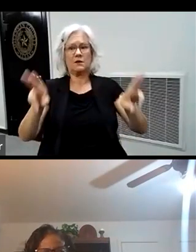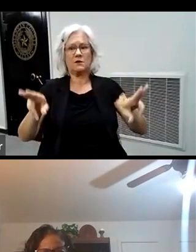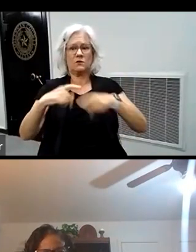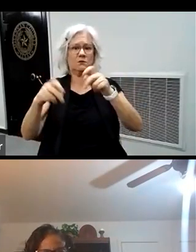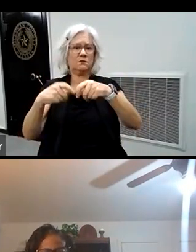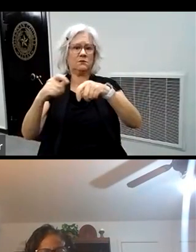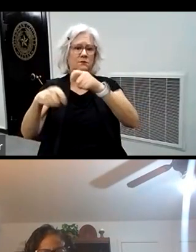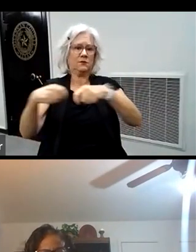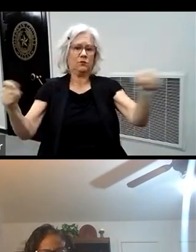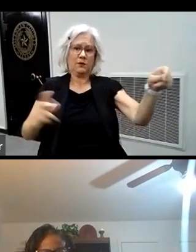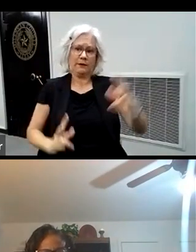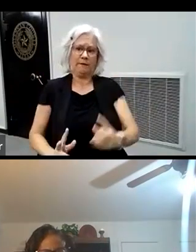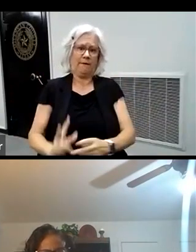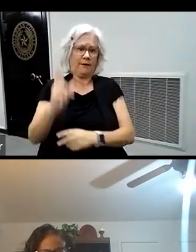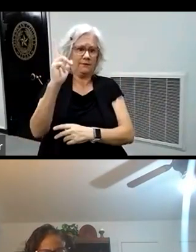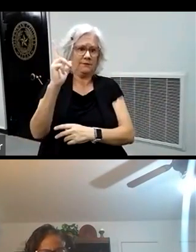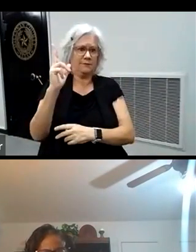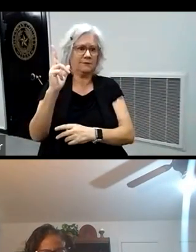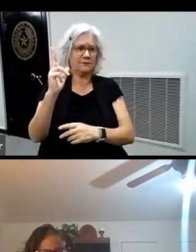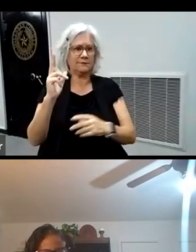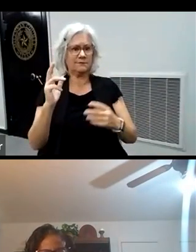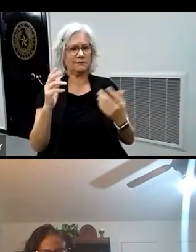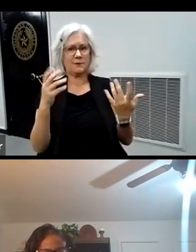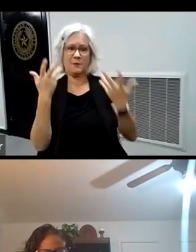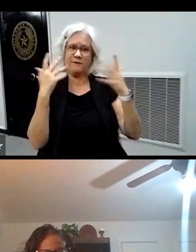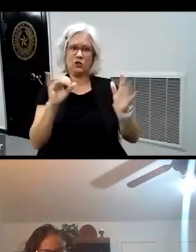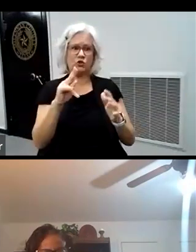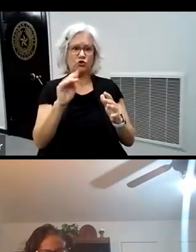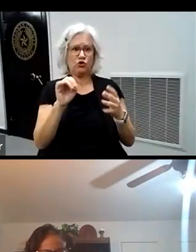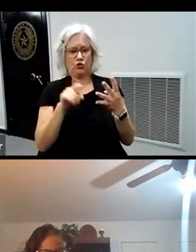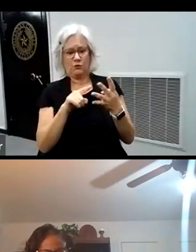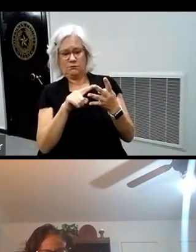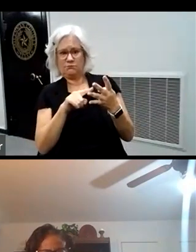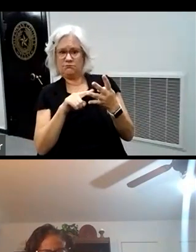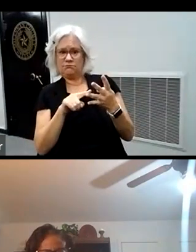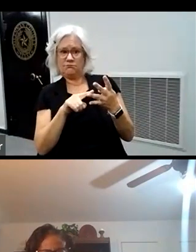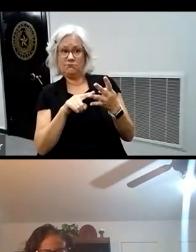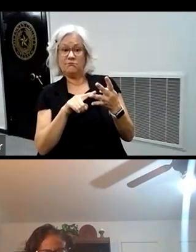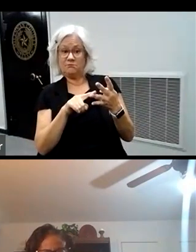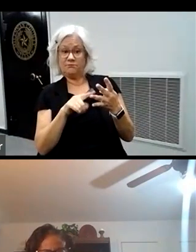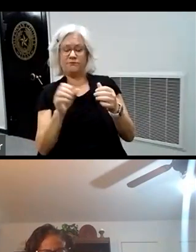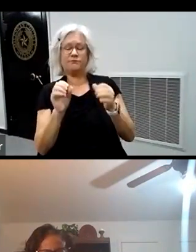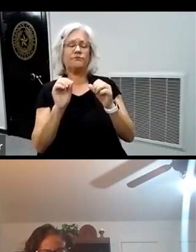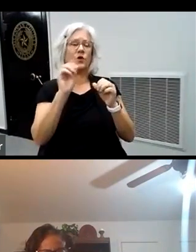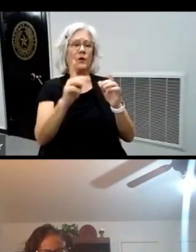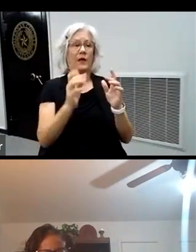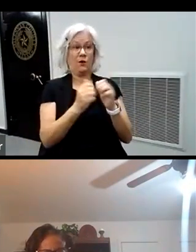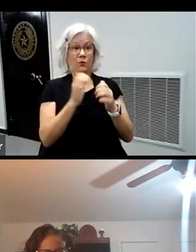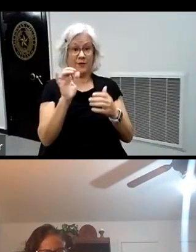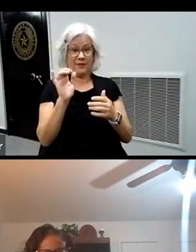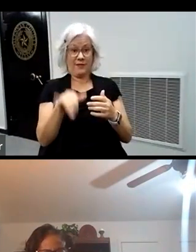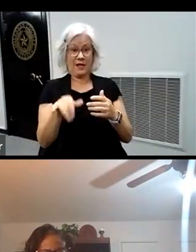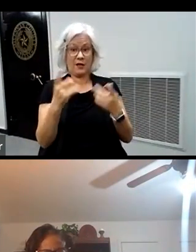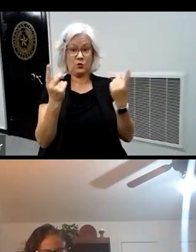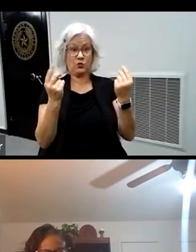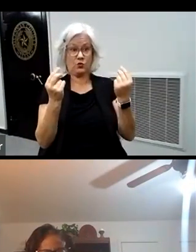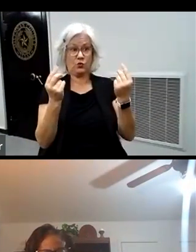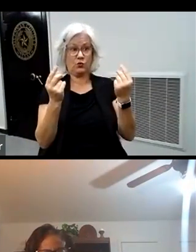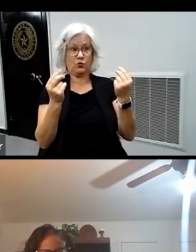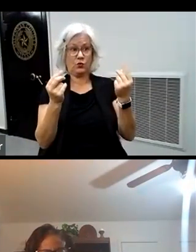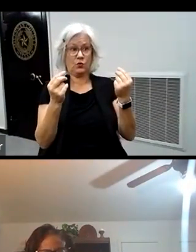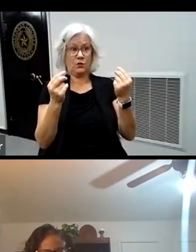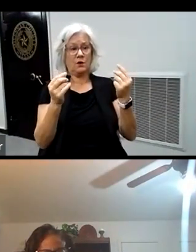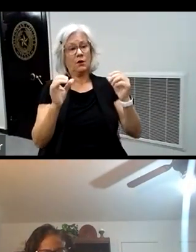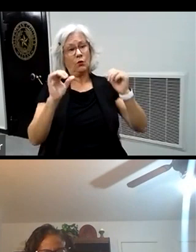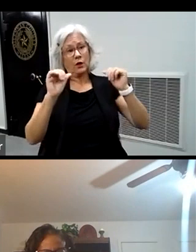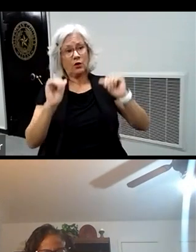by the end of June, if you guys are ready for it. Yeah. Okay. And what we can probably do on that is we can